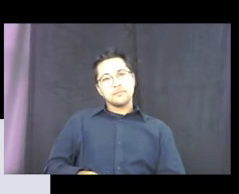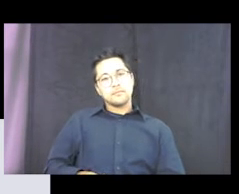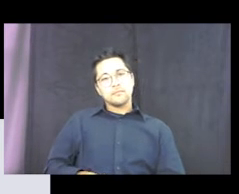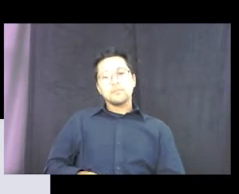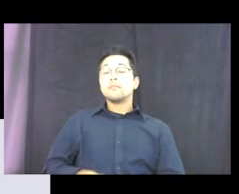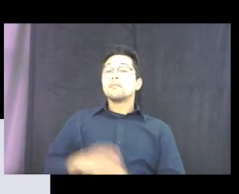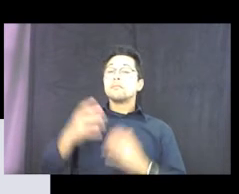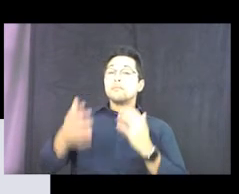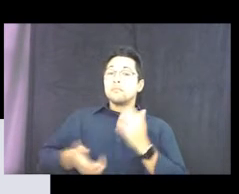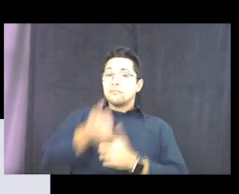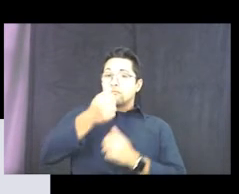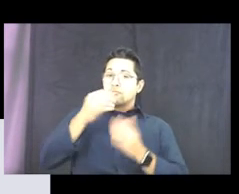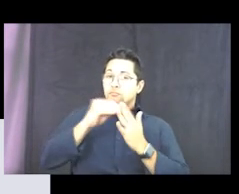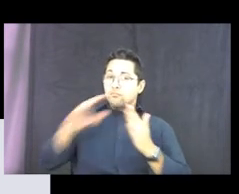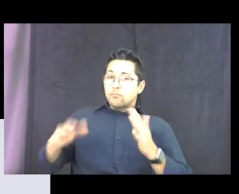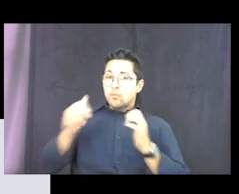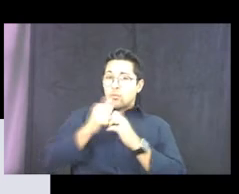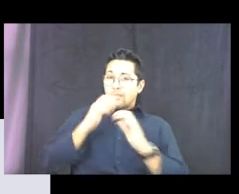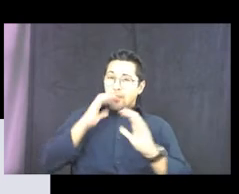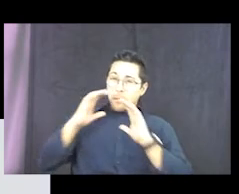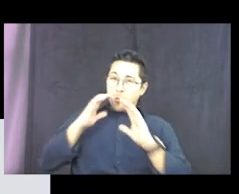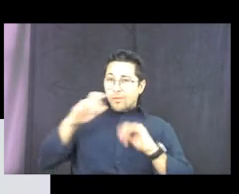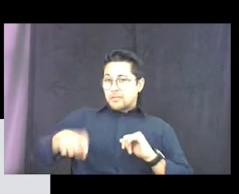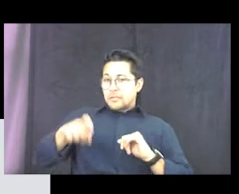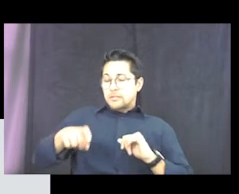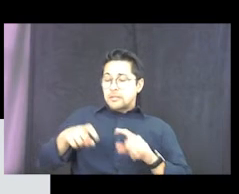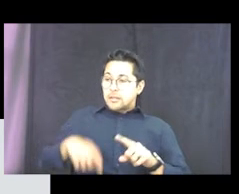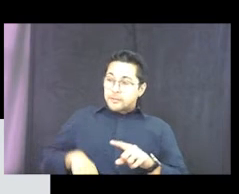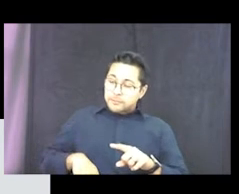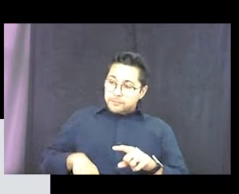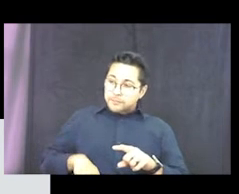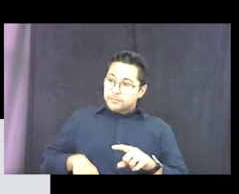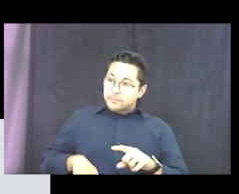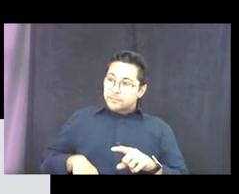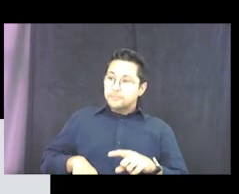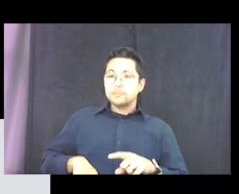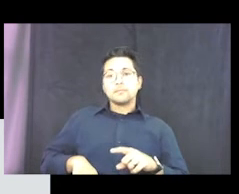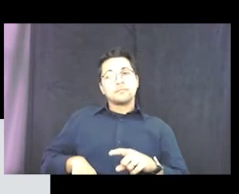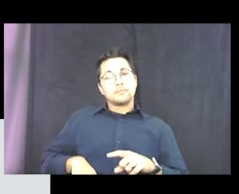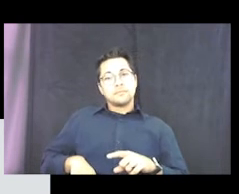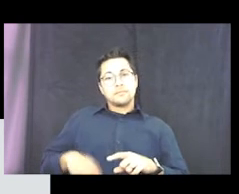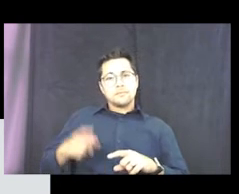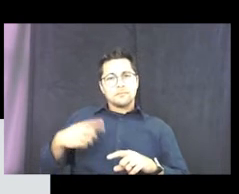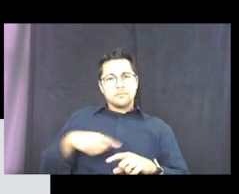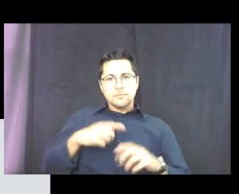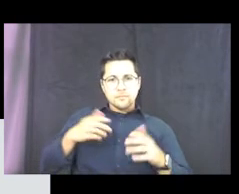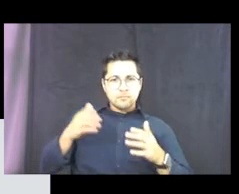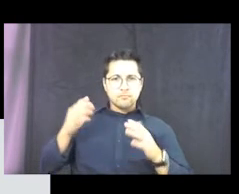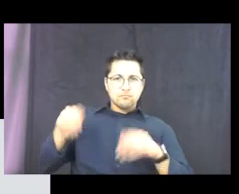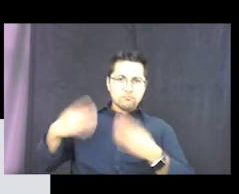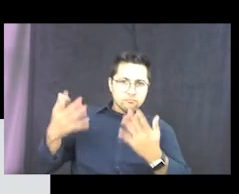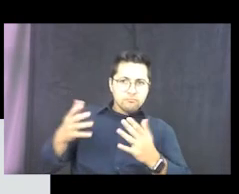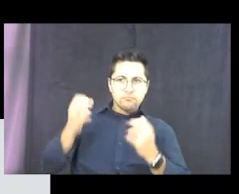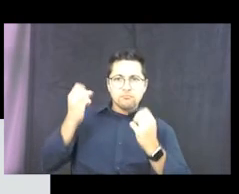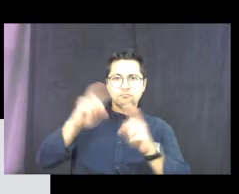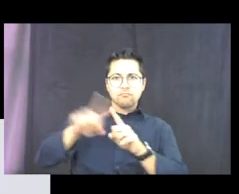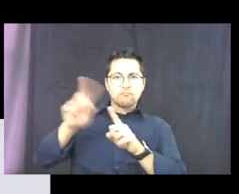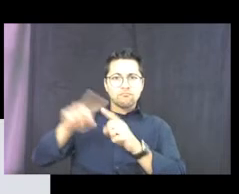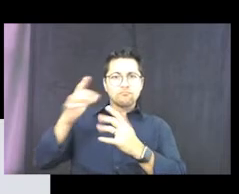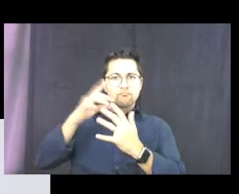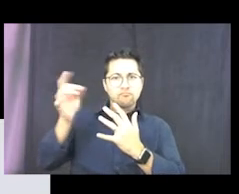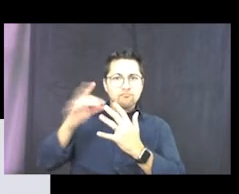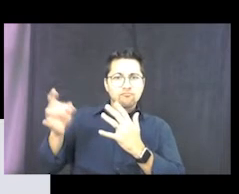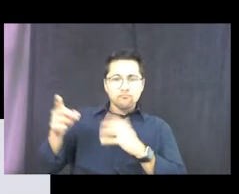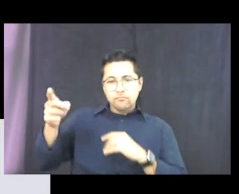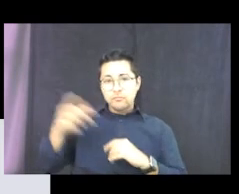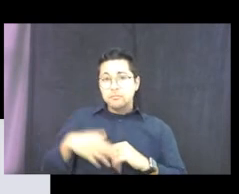Many of our students with communication needs are given lots of different choices. And so